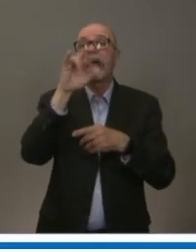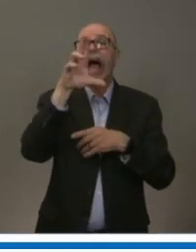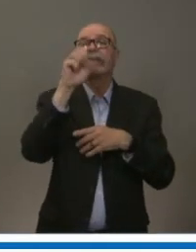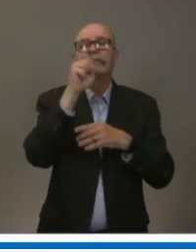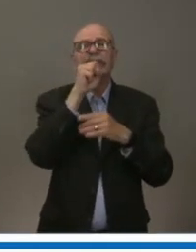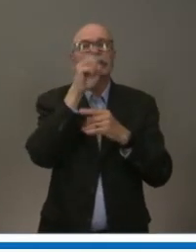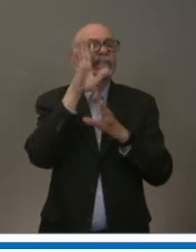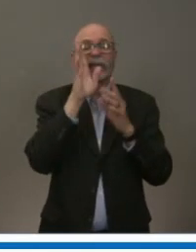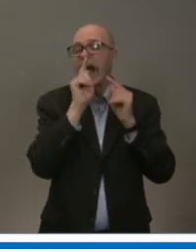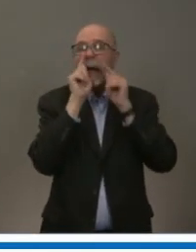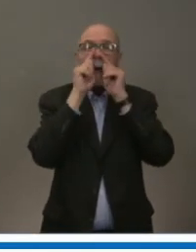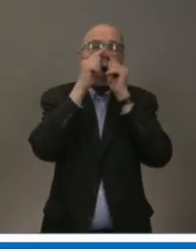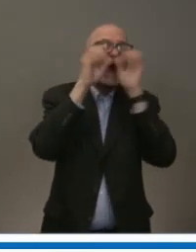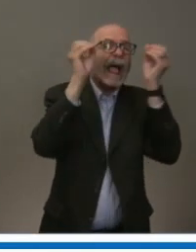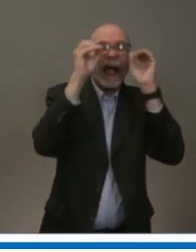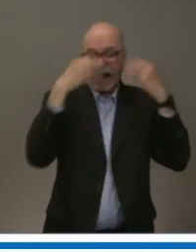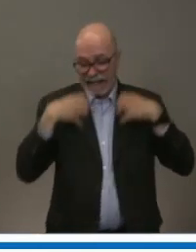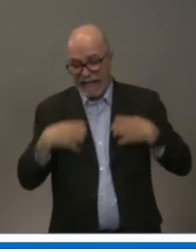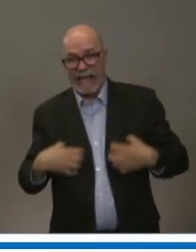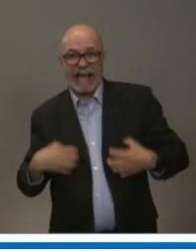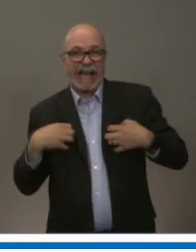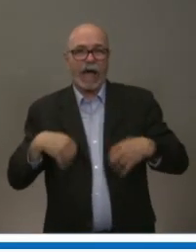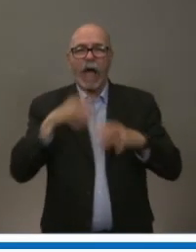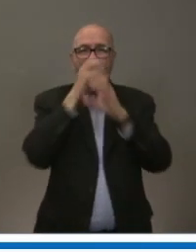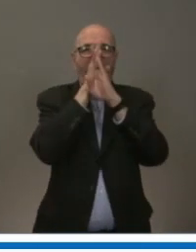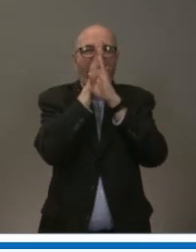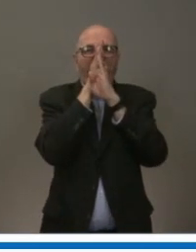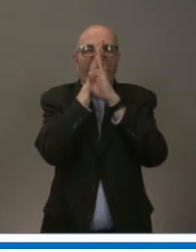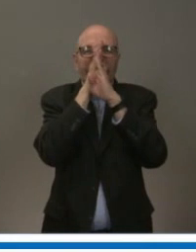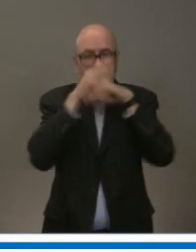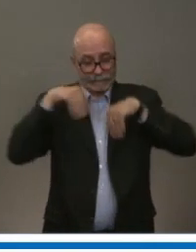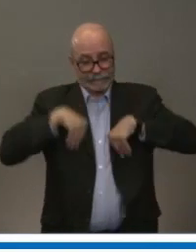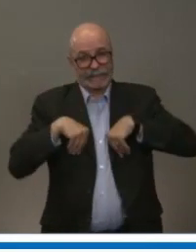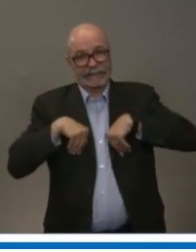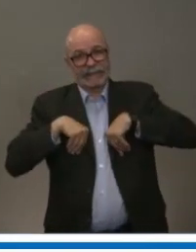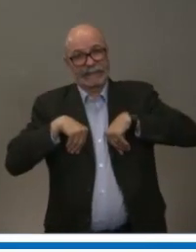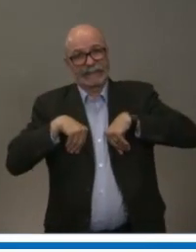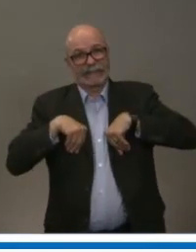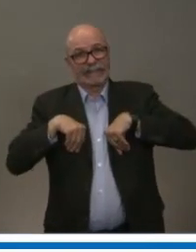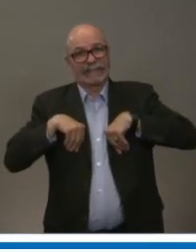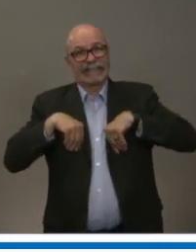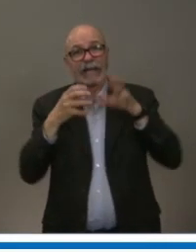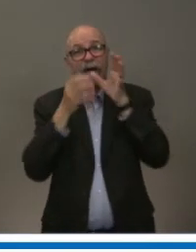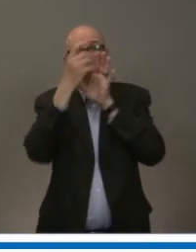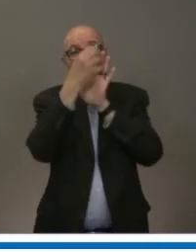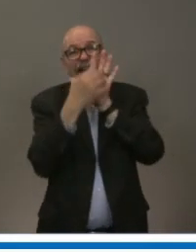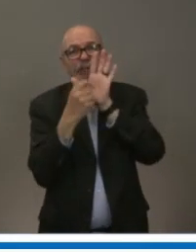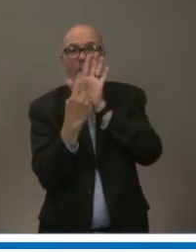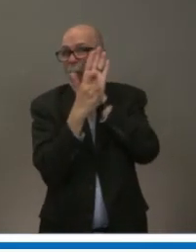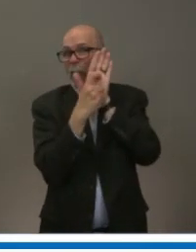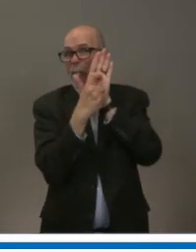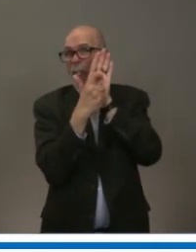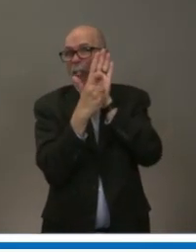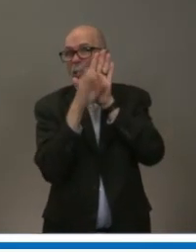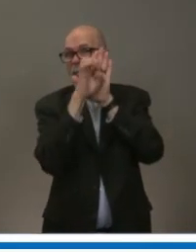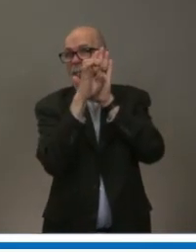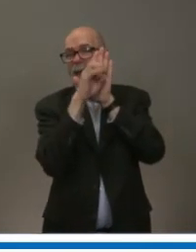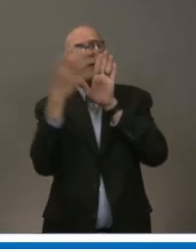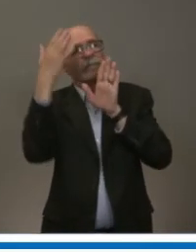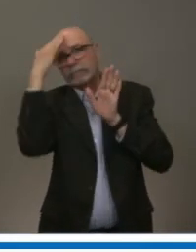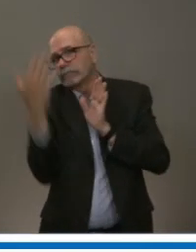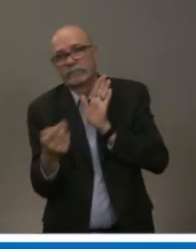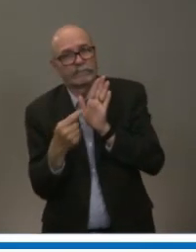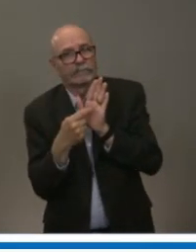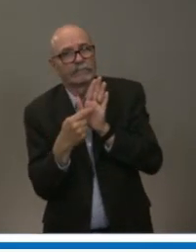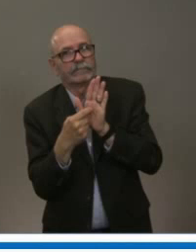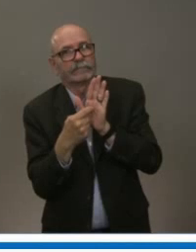from the nose and throat may not detect somebody who's got more advanced disease in their lungs. So for